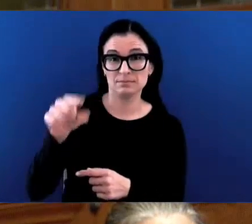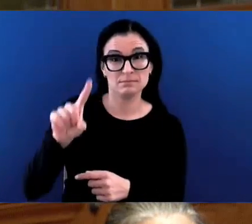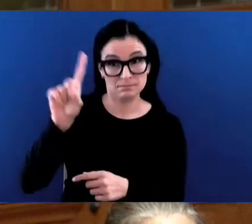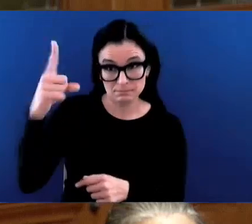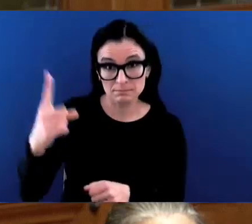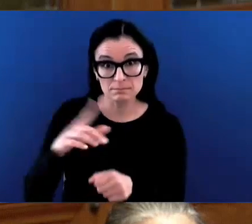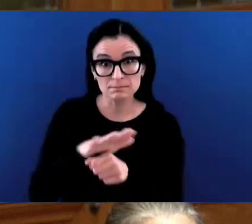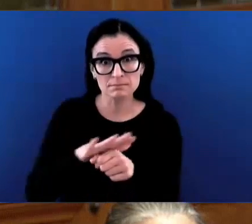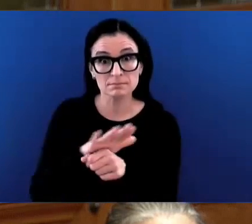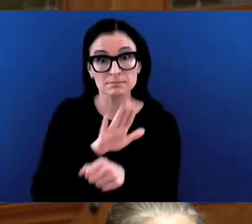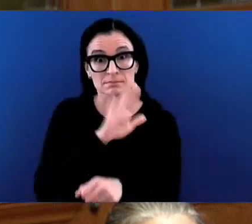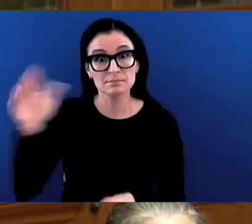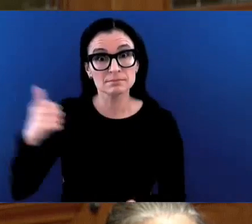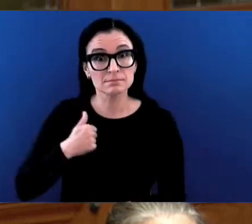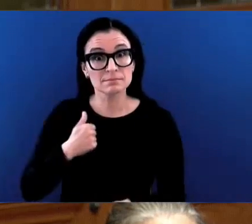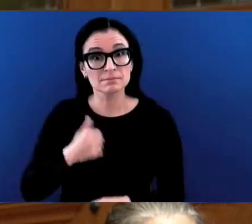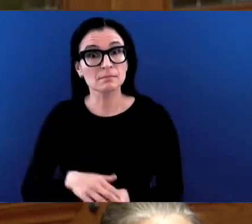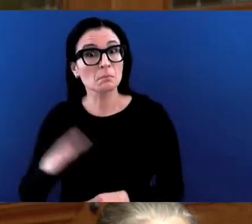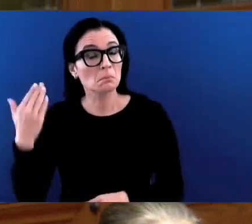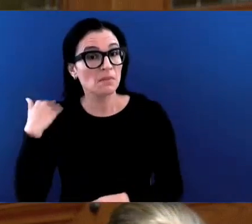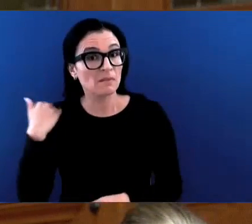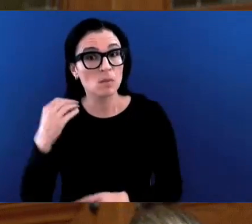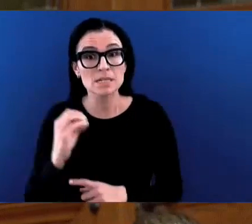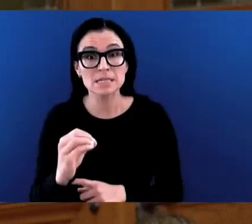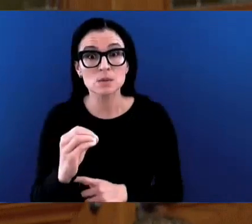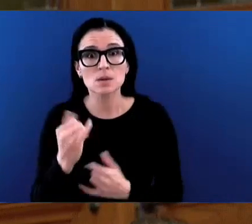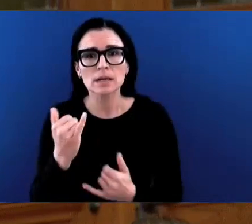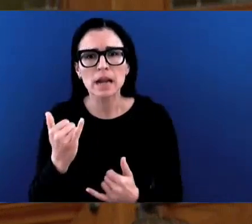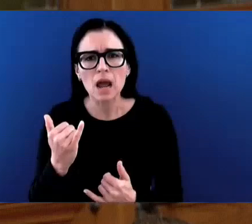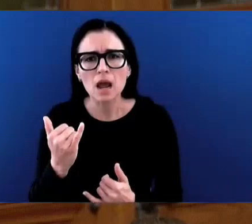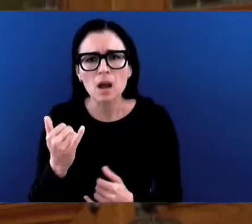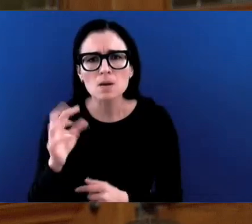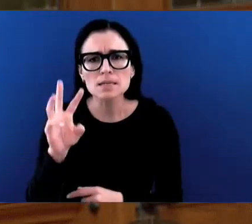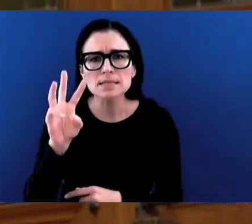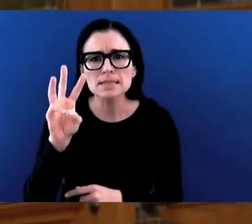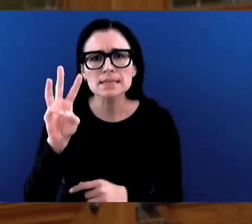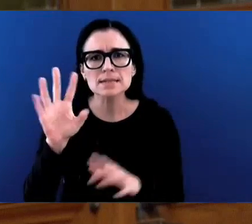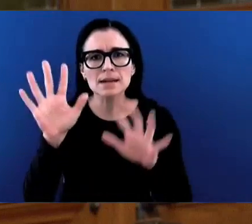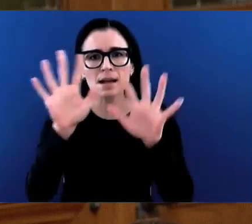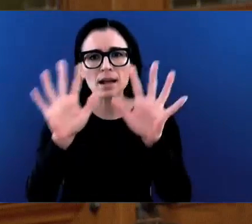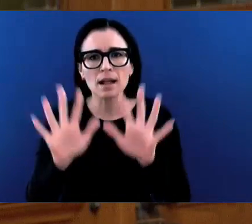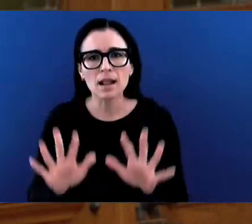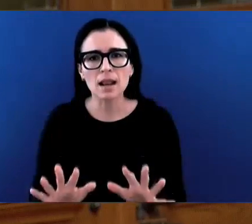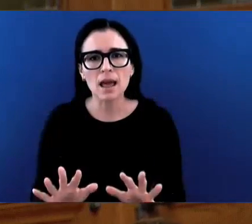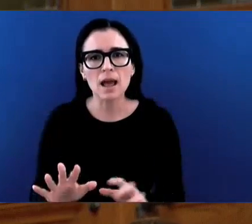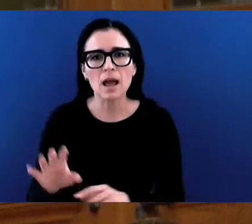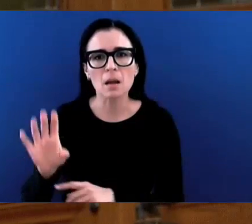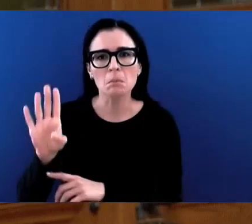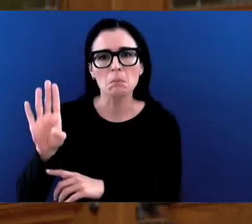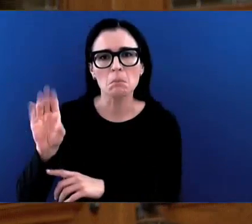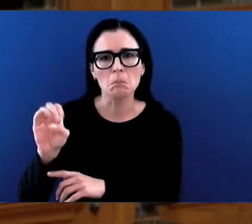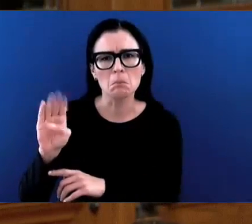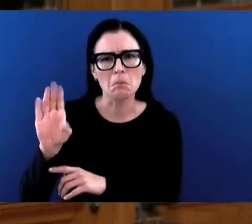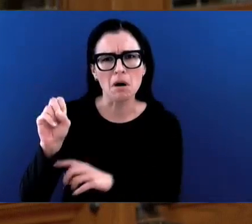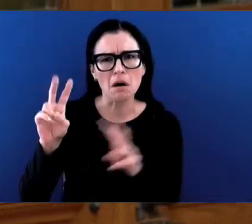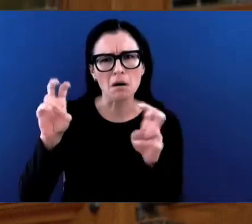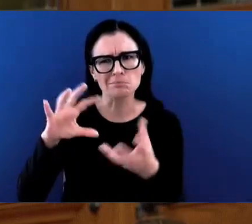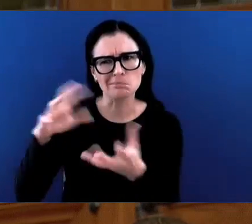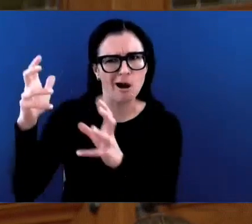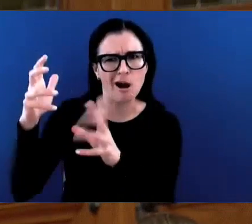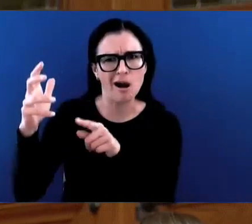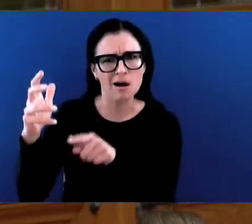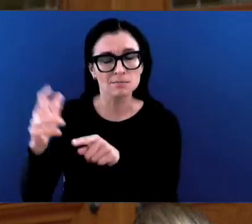to 6 climate bombs in the form of potential LNG facilities. Yeah. From 0 to 6 under